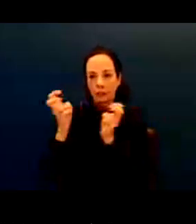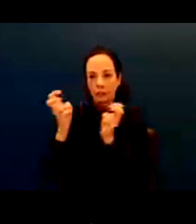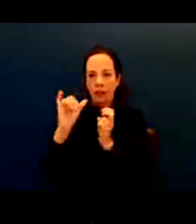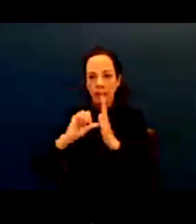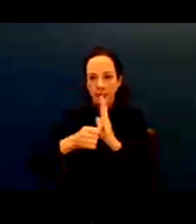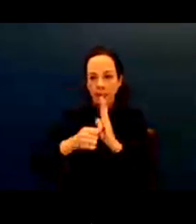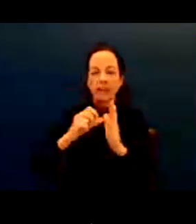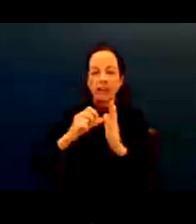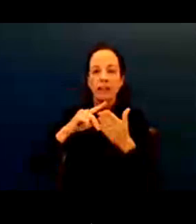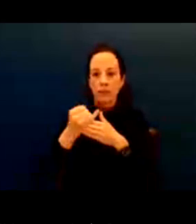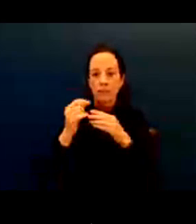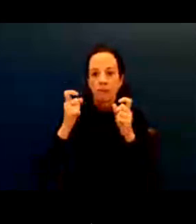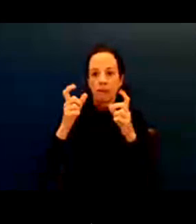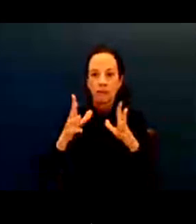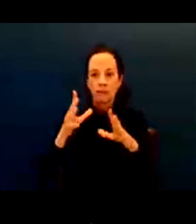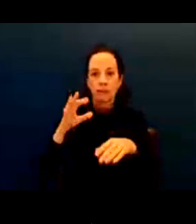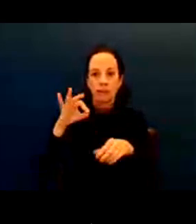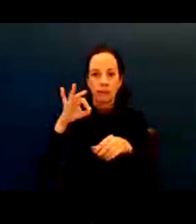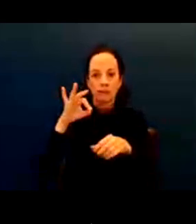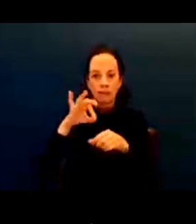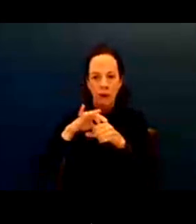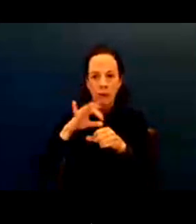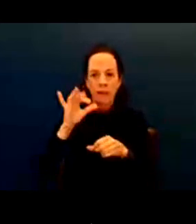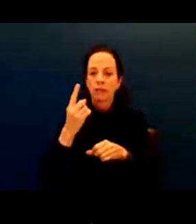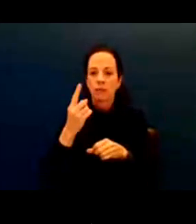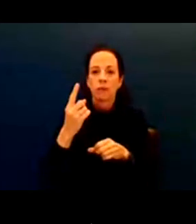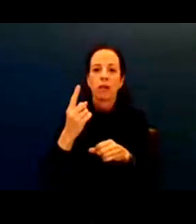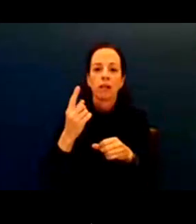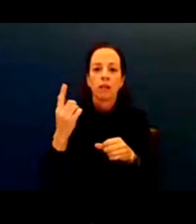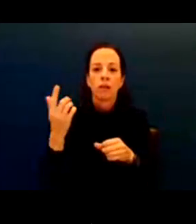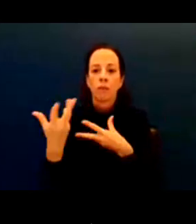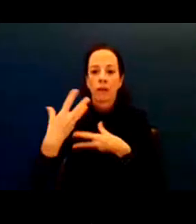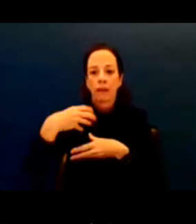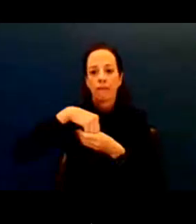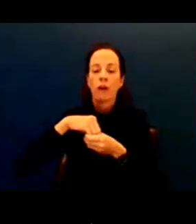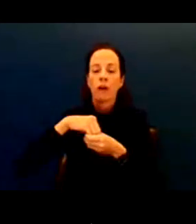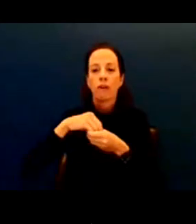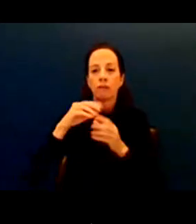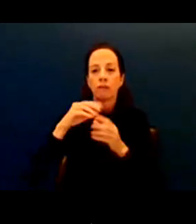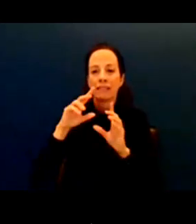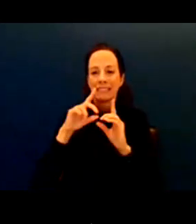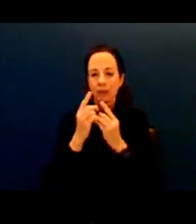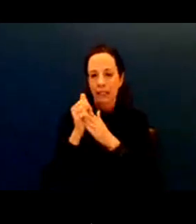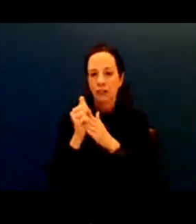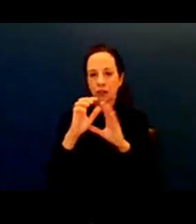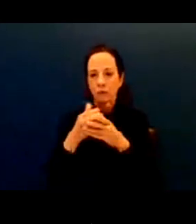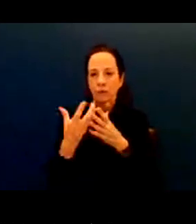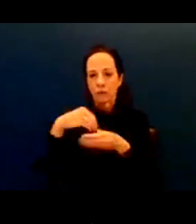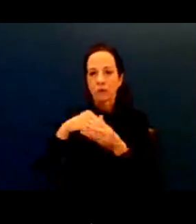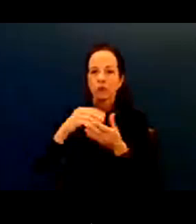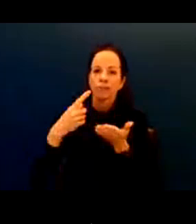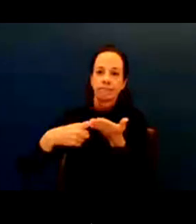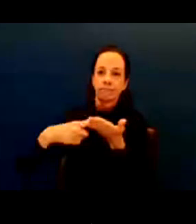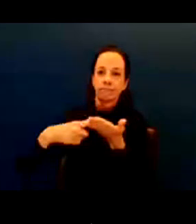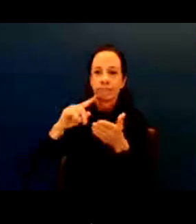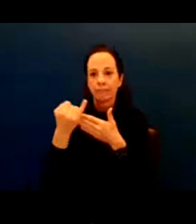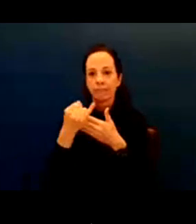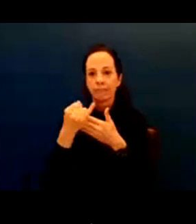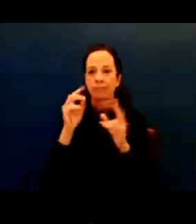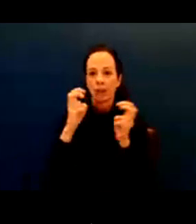project management board is one that we bring district leadership into, and we talk about project issues. Now we're doing it collaboratively